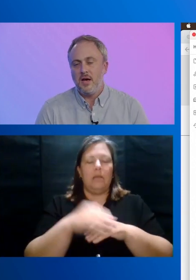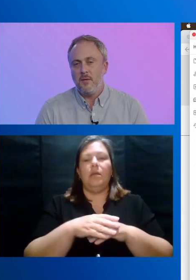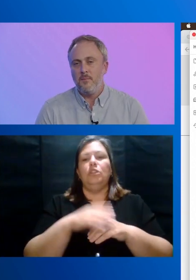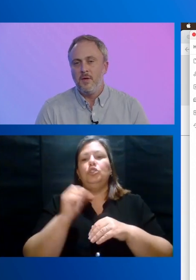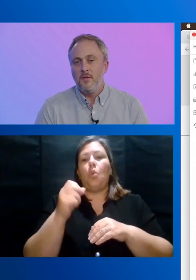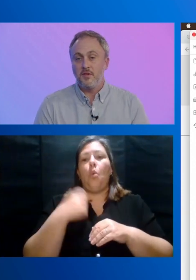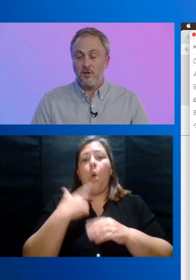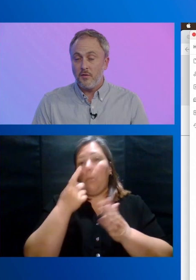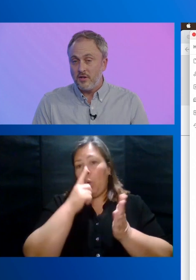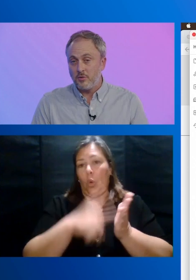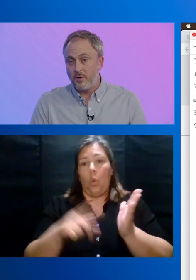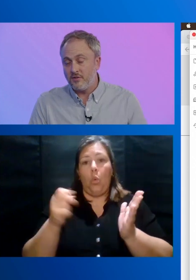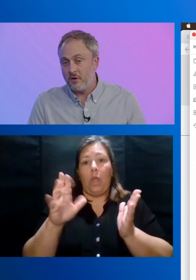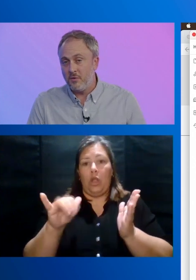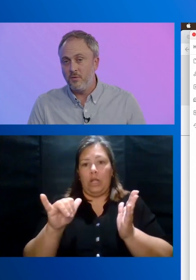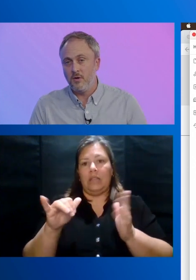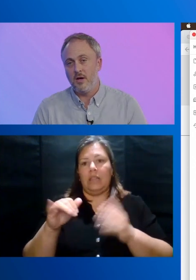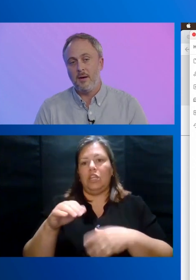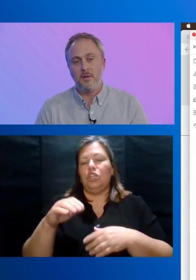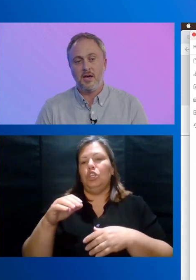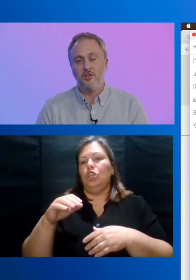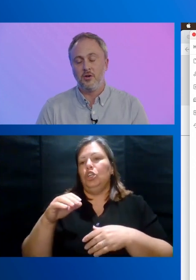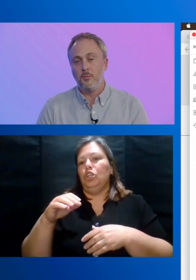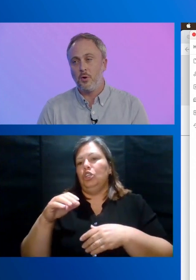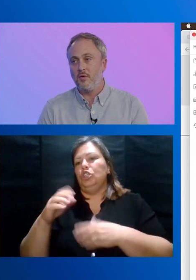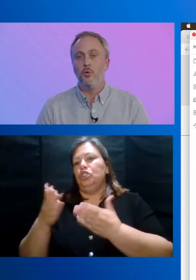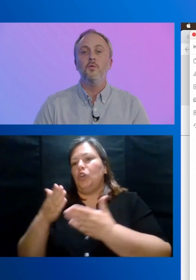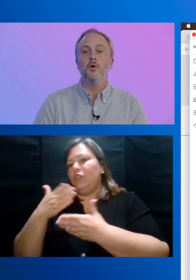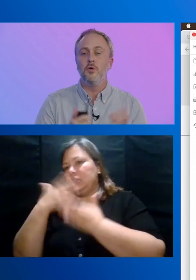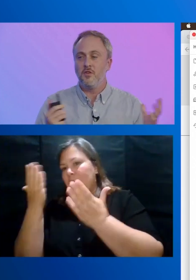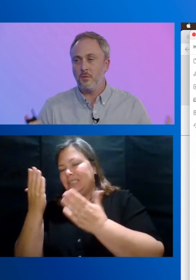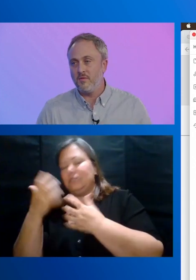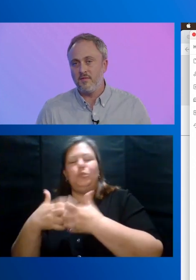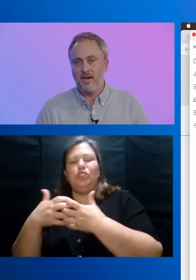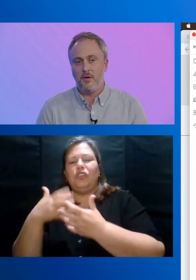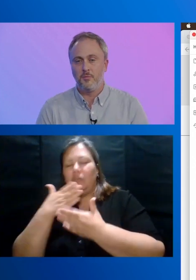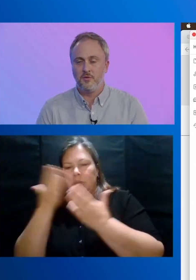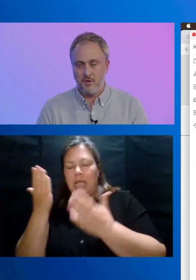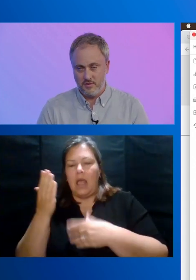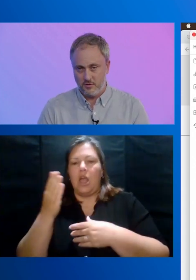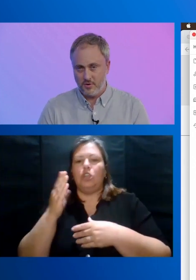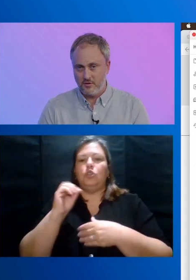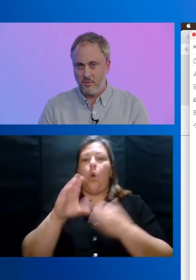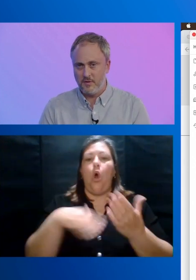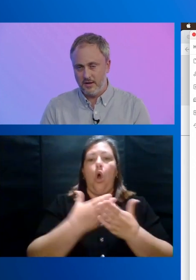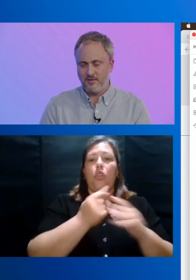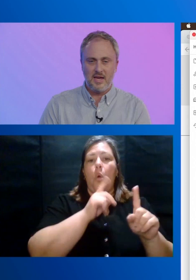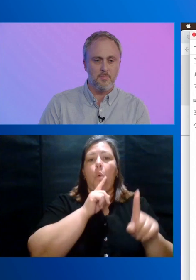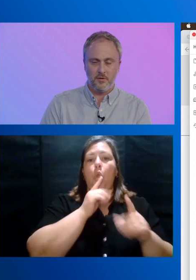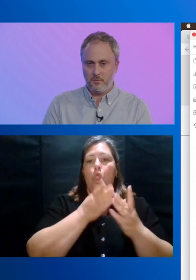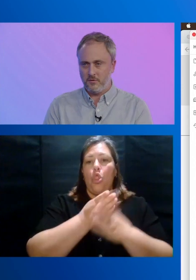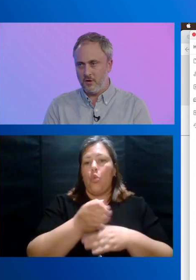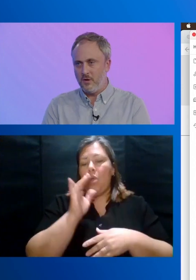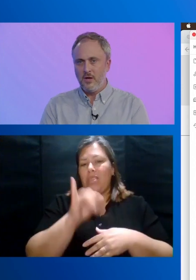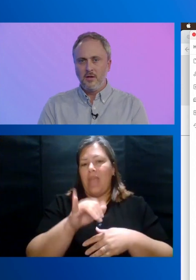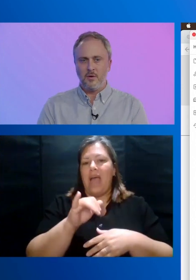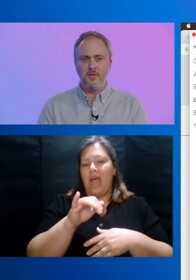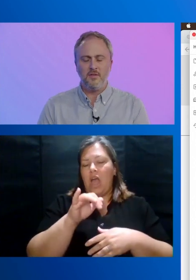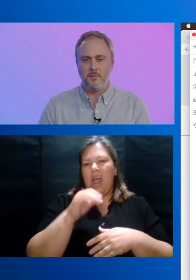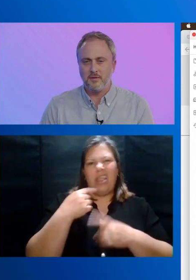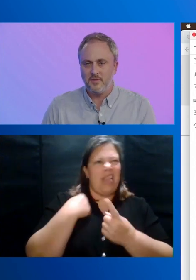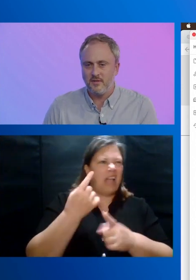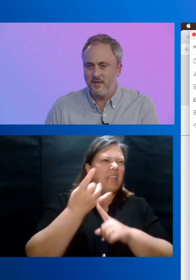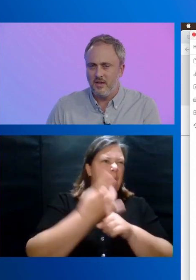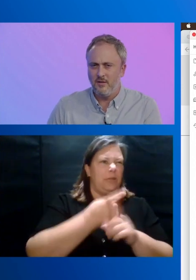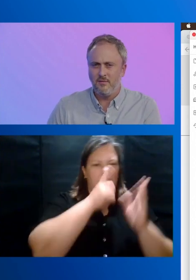is the Serverless Espresso application. I'm querying all the orders that we've ever had from Serverless Espresso in the last 8 months or so. So I